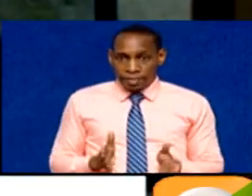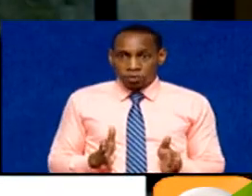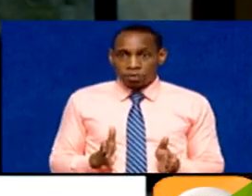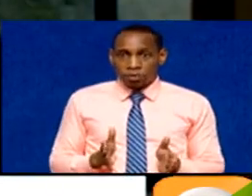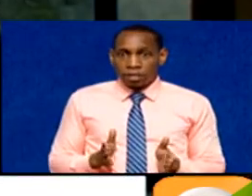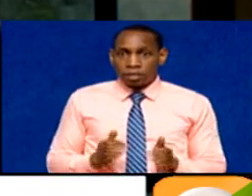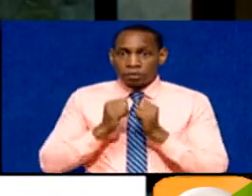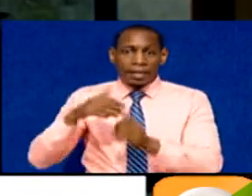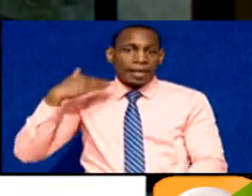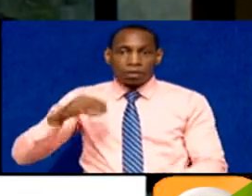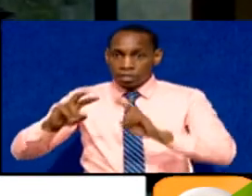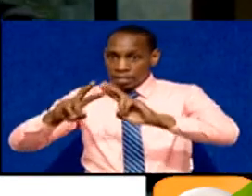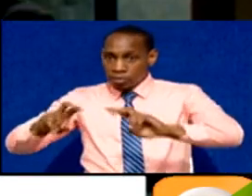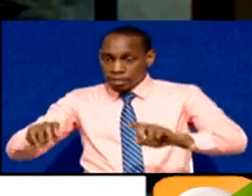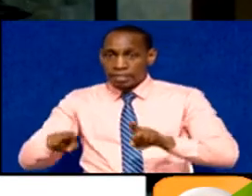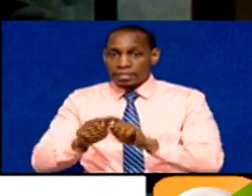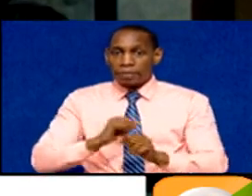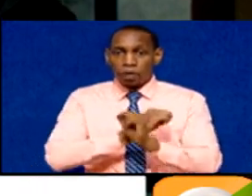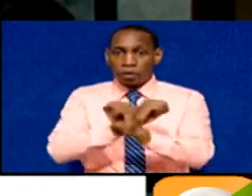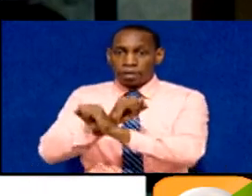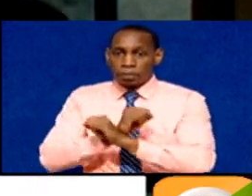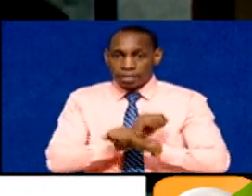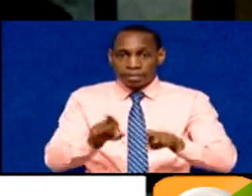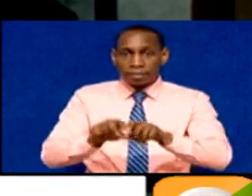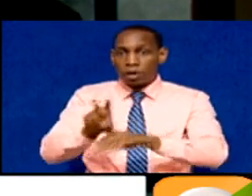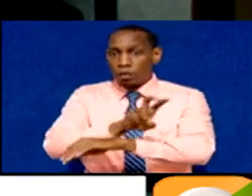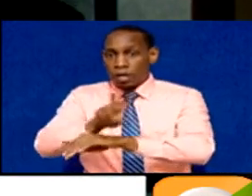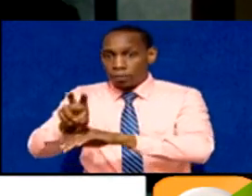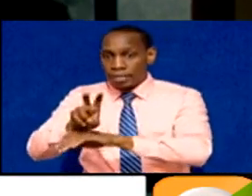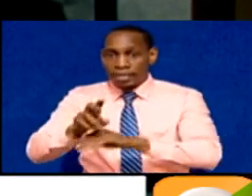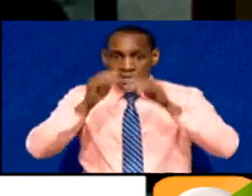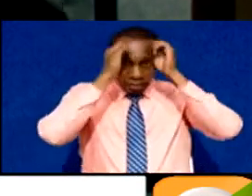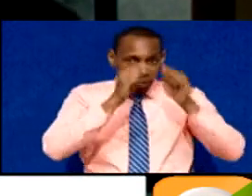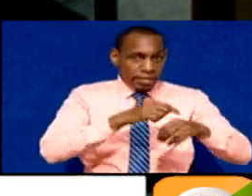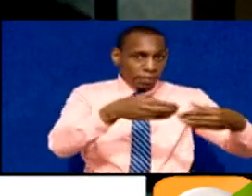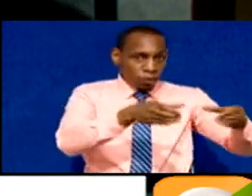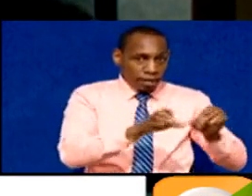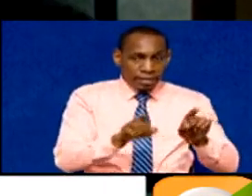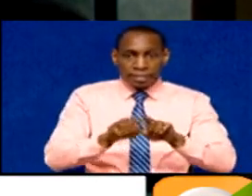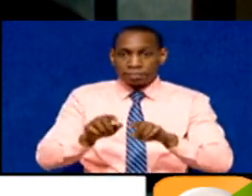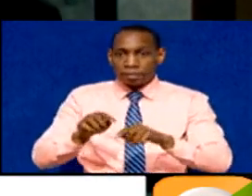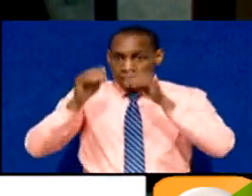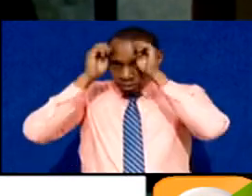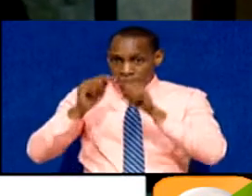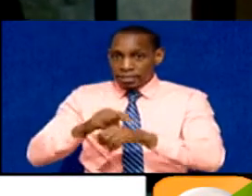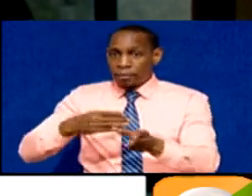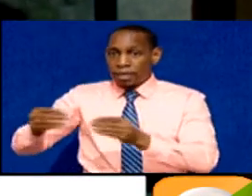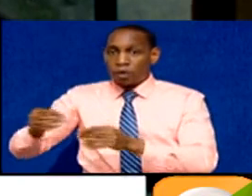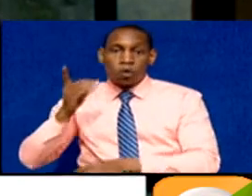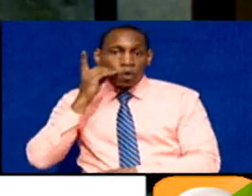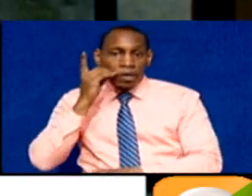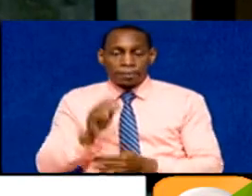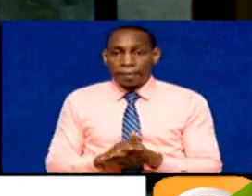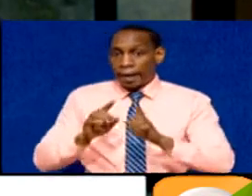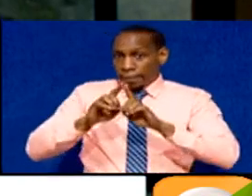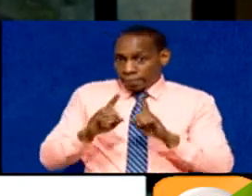with sniffer dogs. And they were guarding, they were protecting the students in class and the students in the dormitory. At